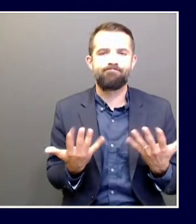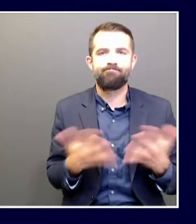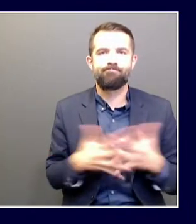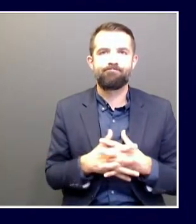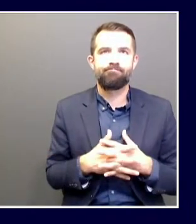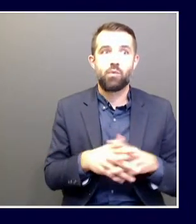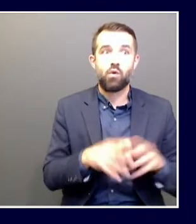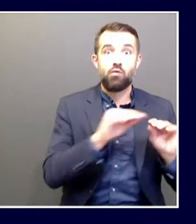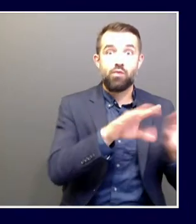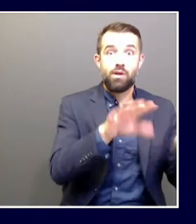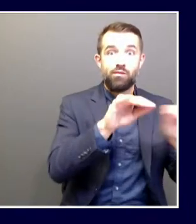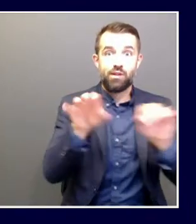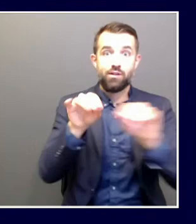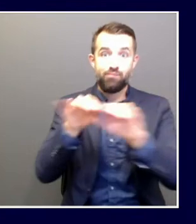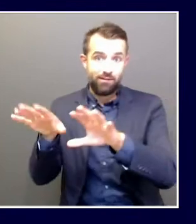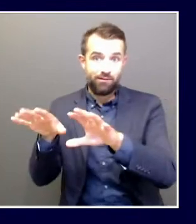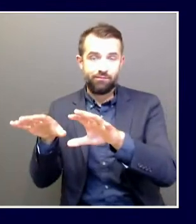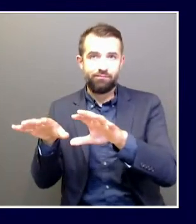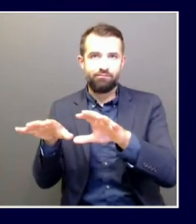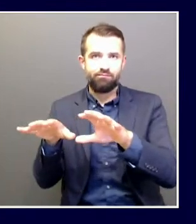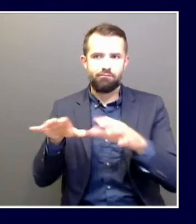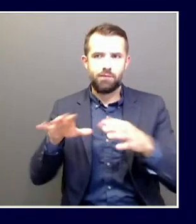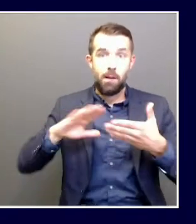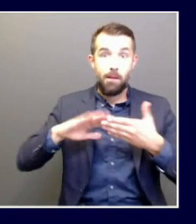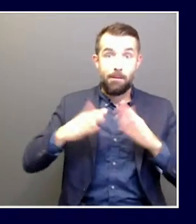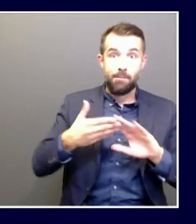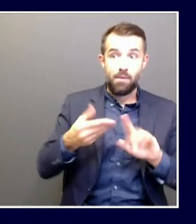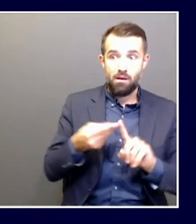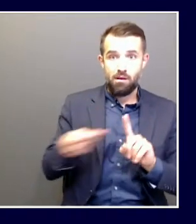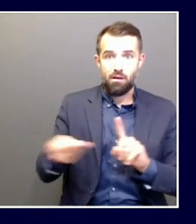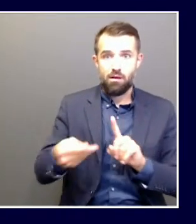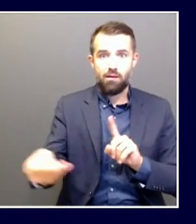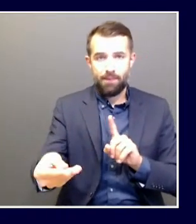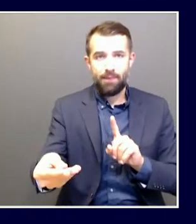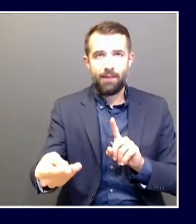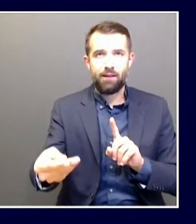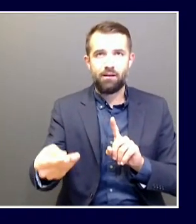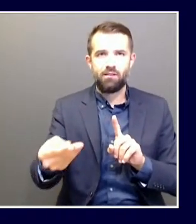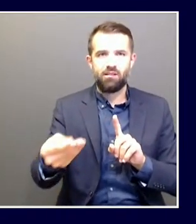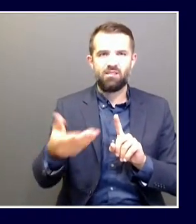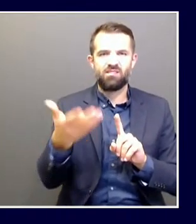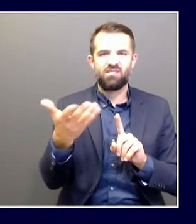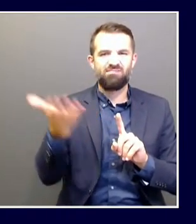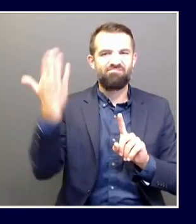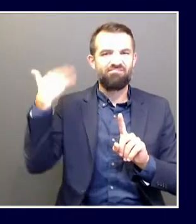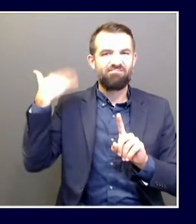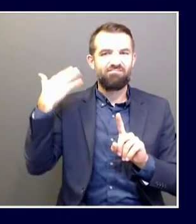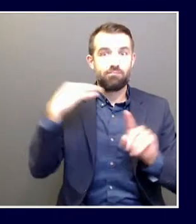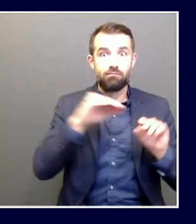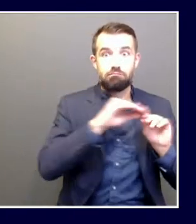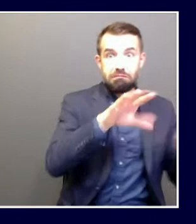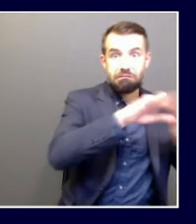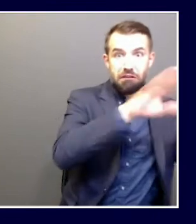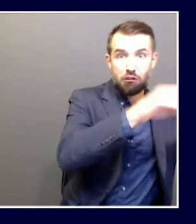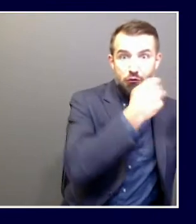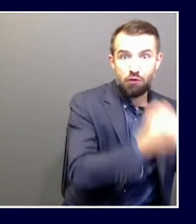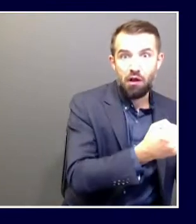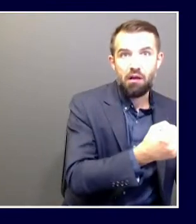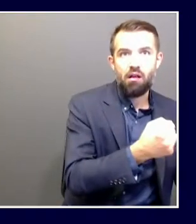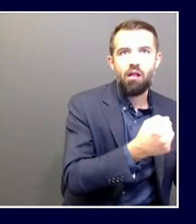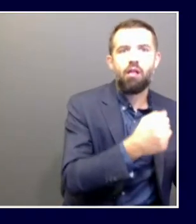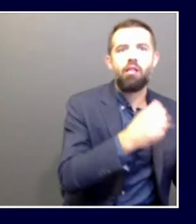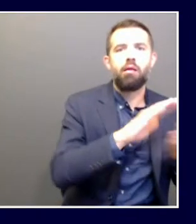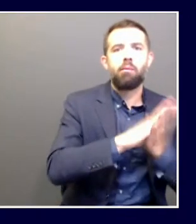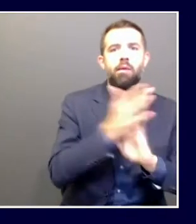then more by community transmission. What do you think is going on right now? Is it kind of a mix of both? No, it's